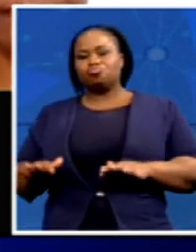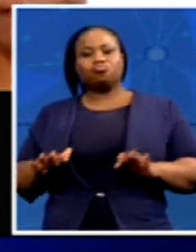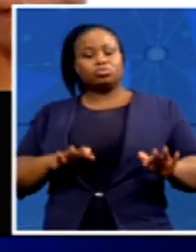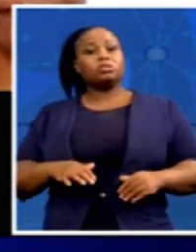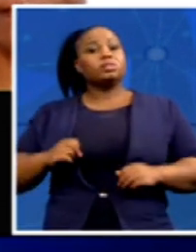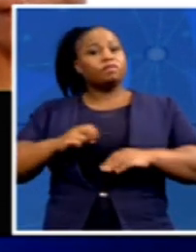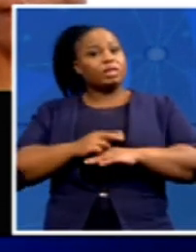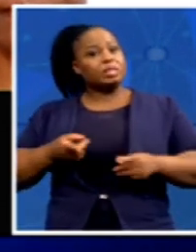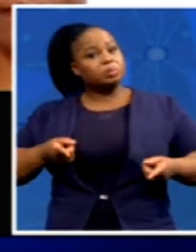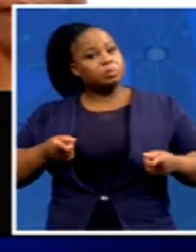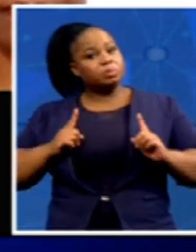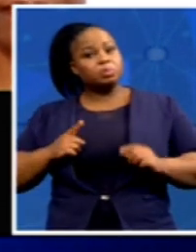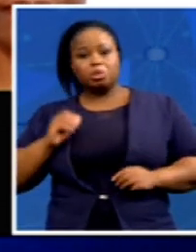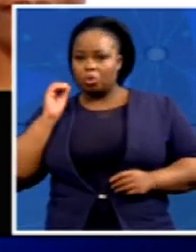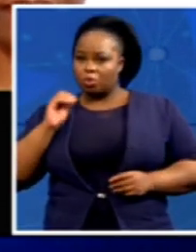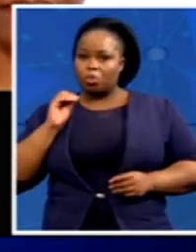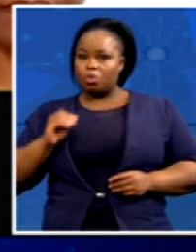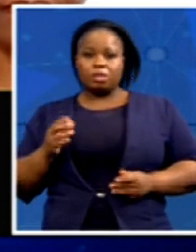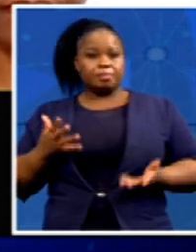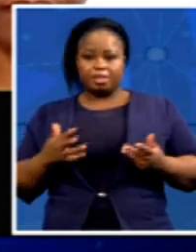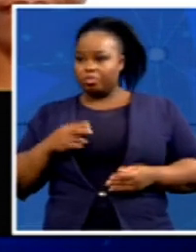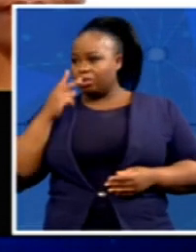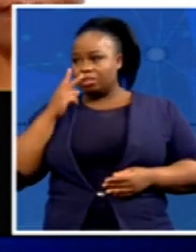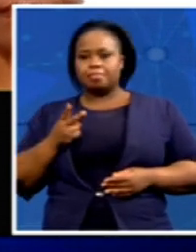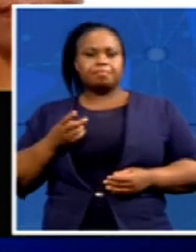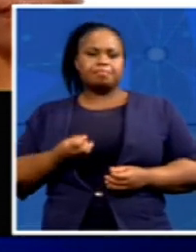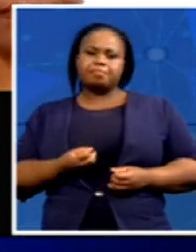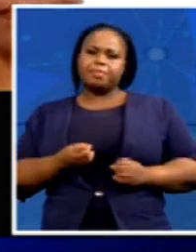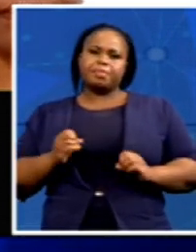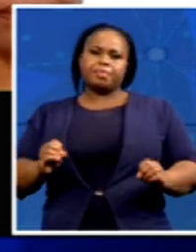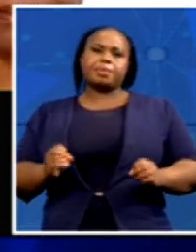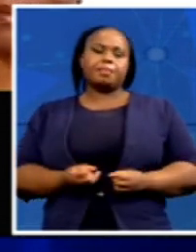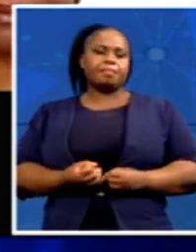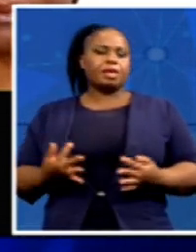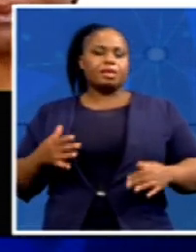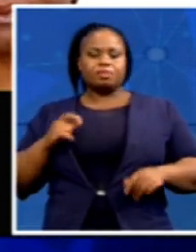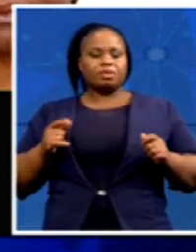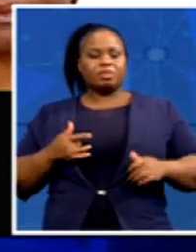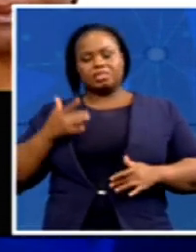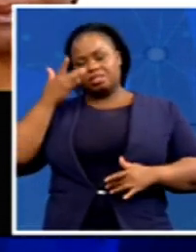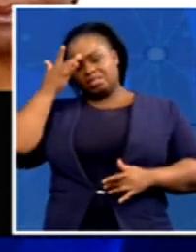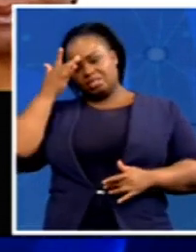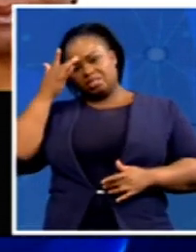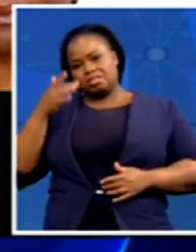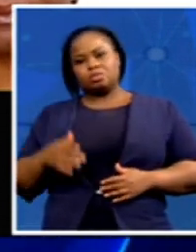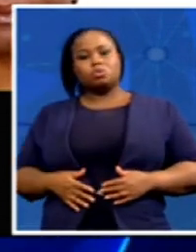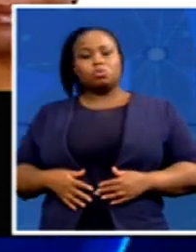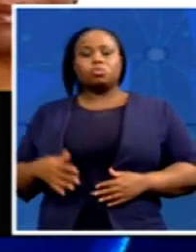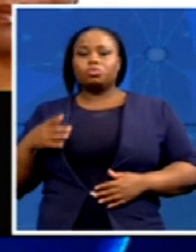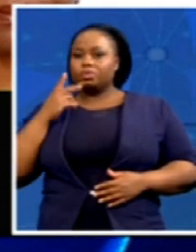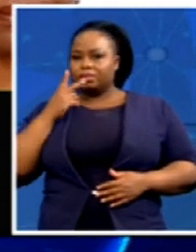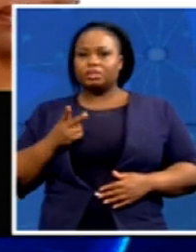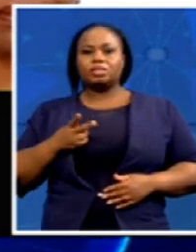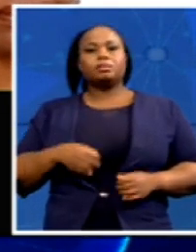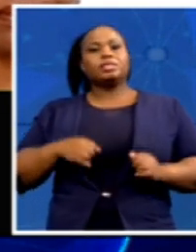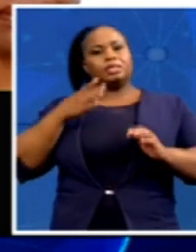large numbers of infections and death during this transmission season, but you will have the next wave. Let there be no doubt, you will